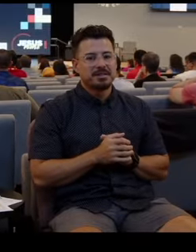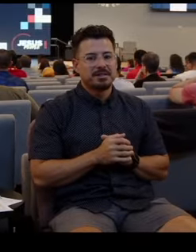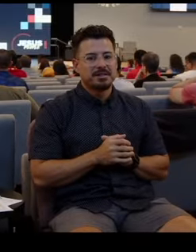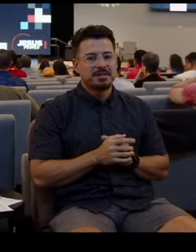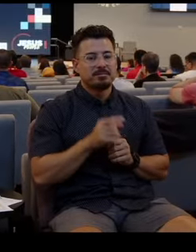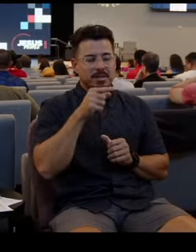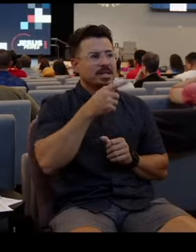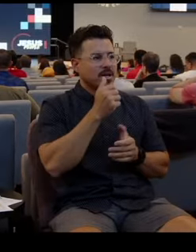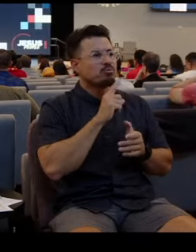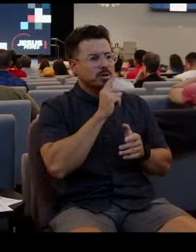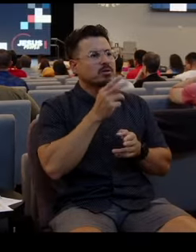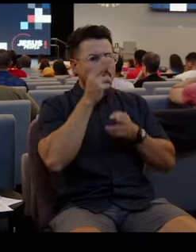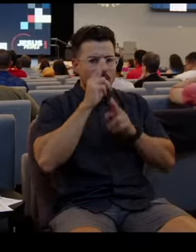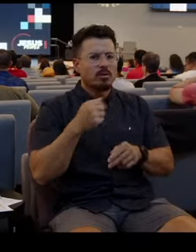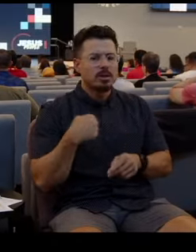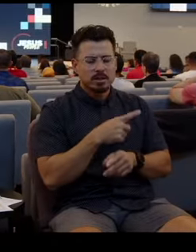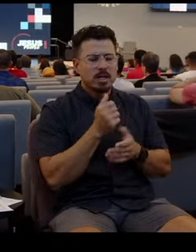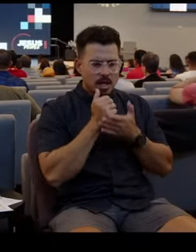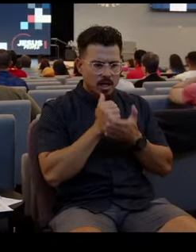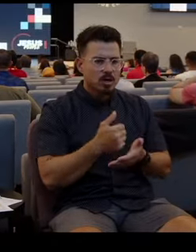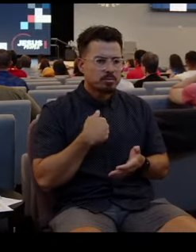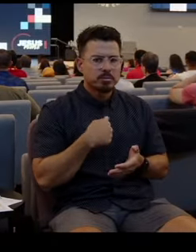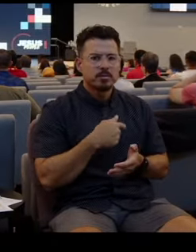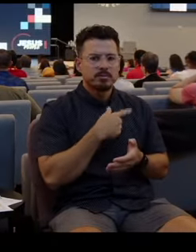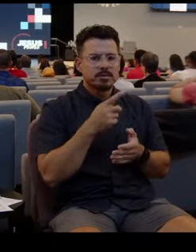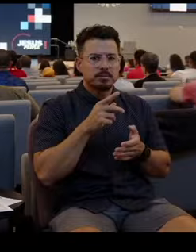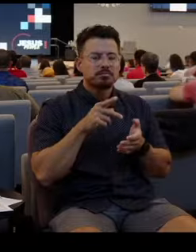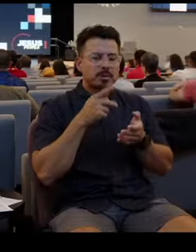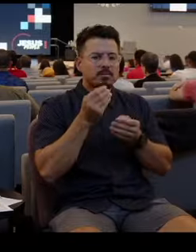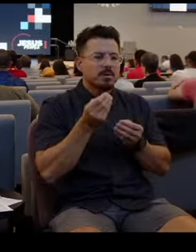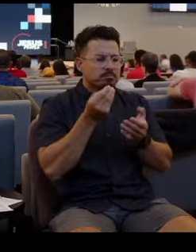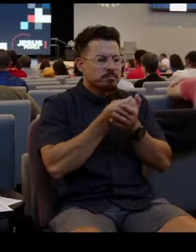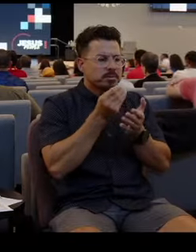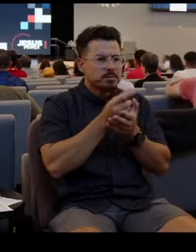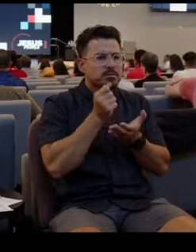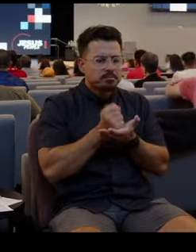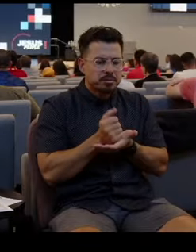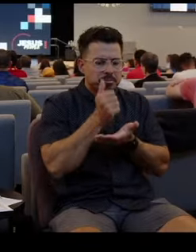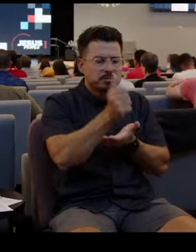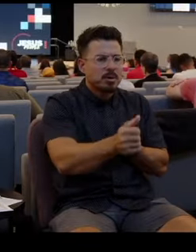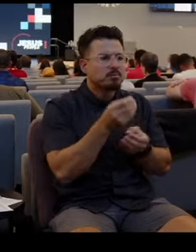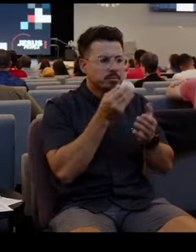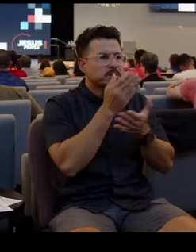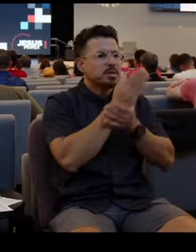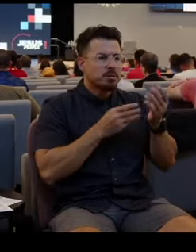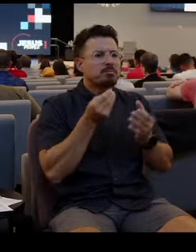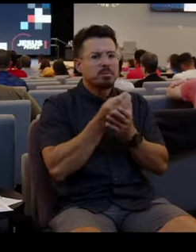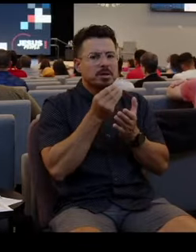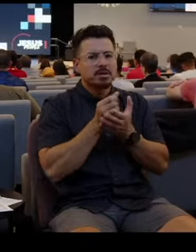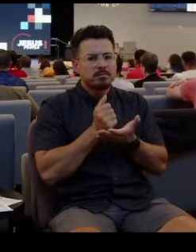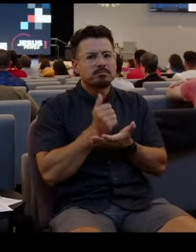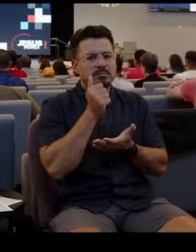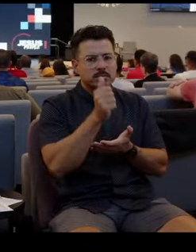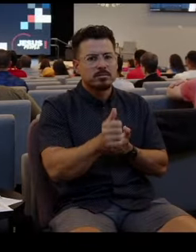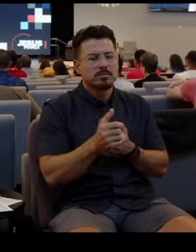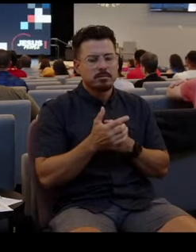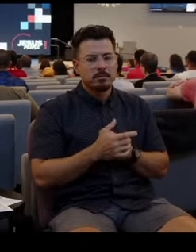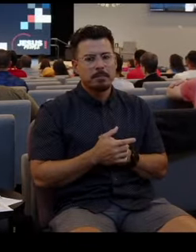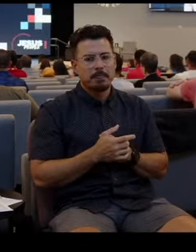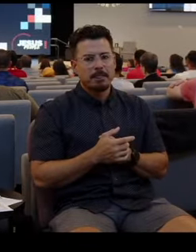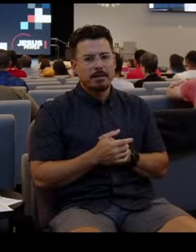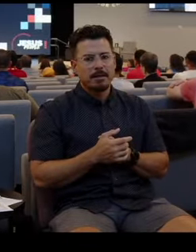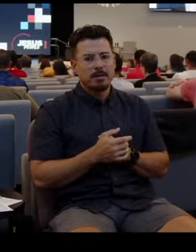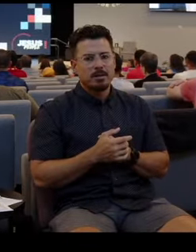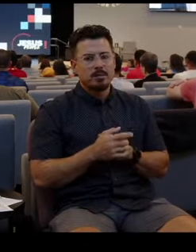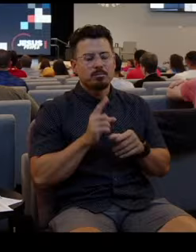honor us by sending their constitution, which we used as kind of a basis to, you know, figure out what we needed to do.